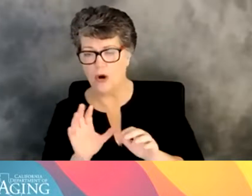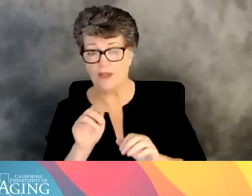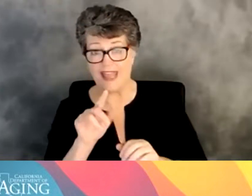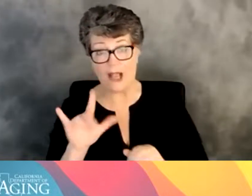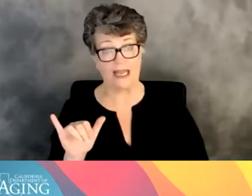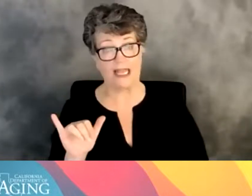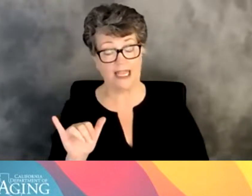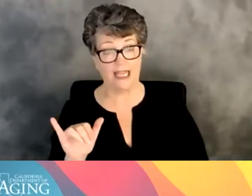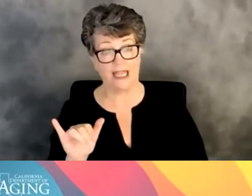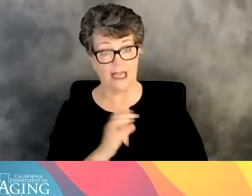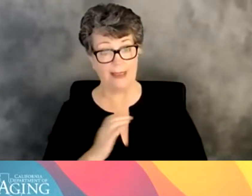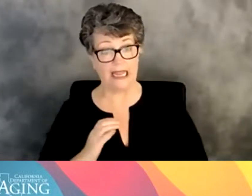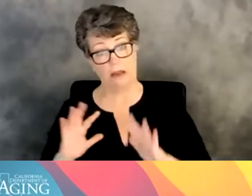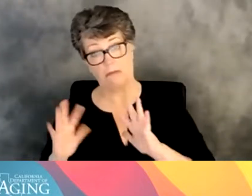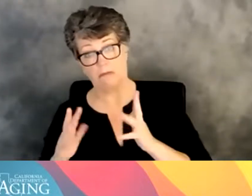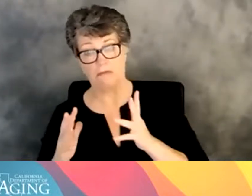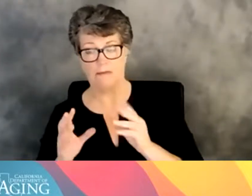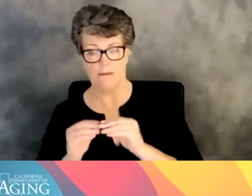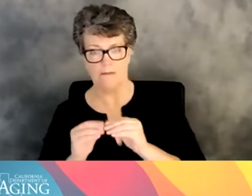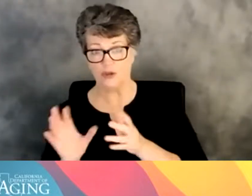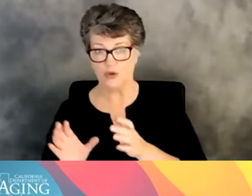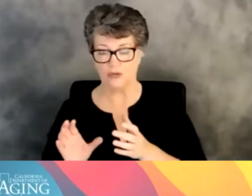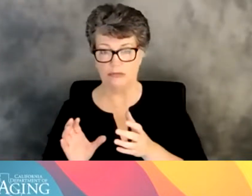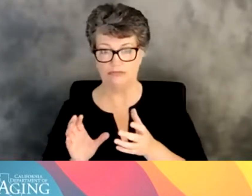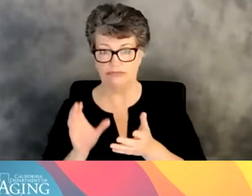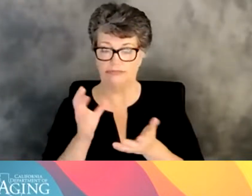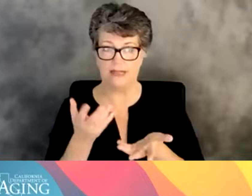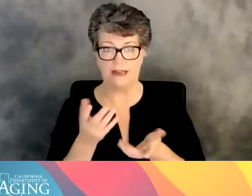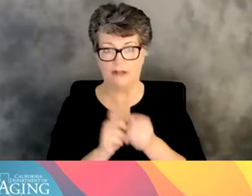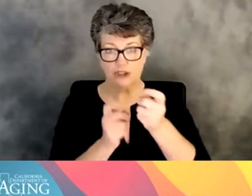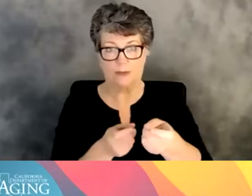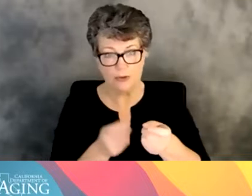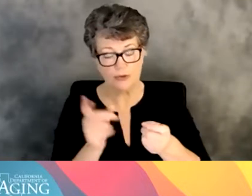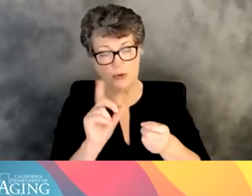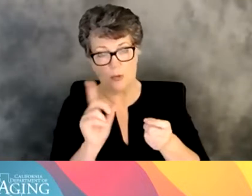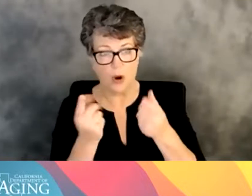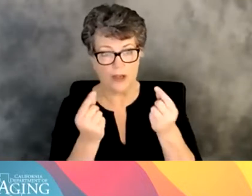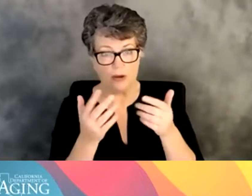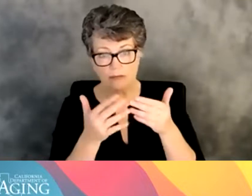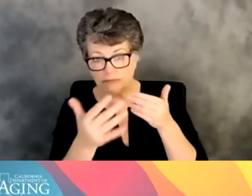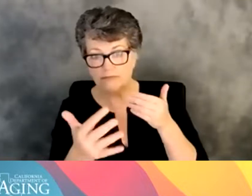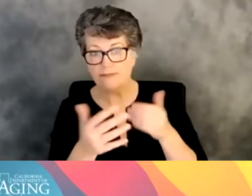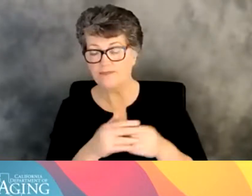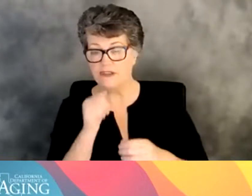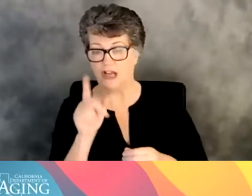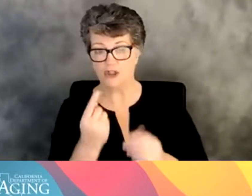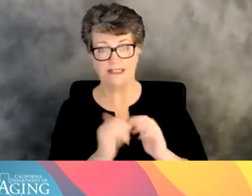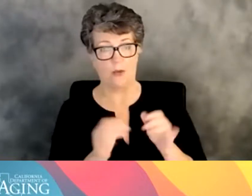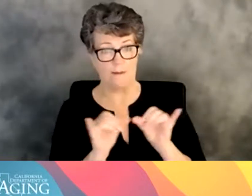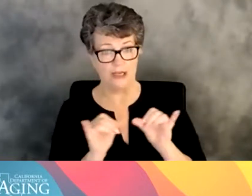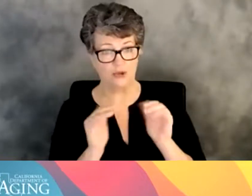have some, a lot to contribute about where we're headed on how we, not just how we're measuring equity,